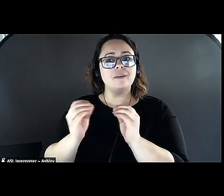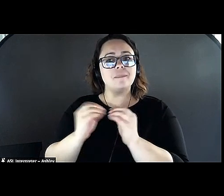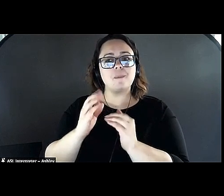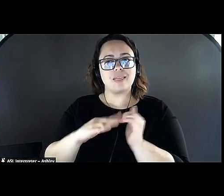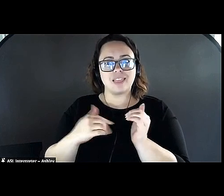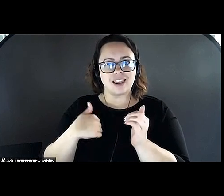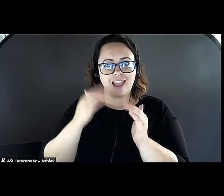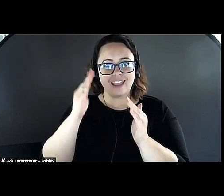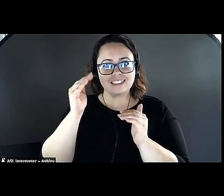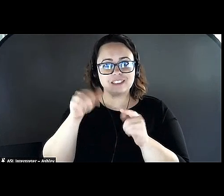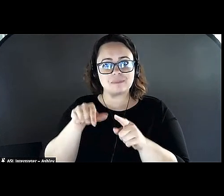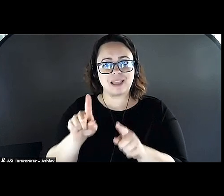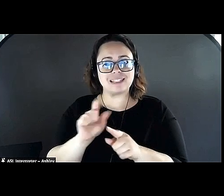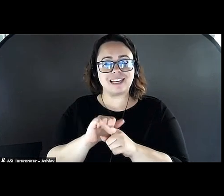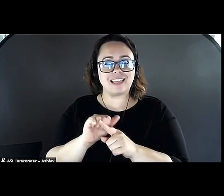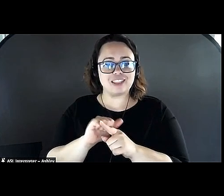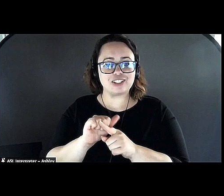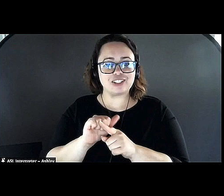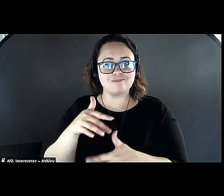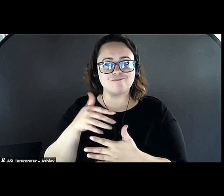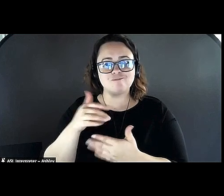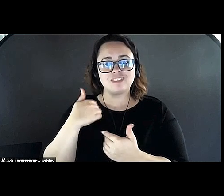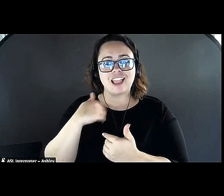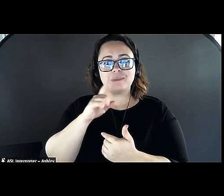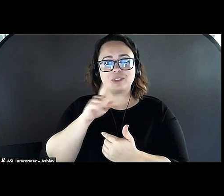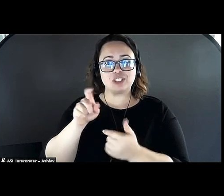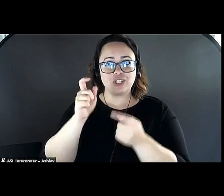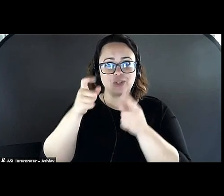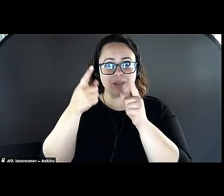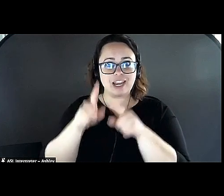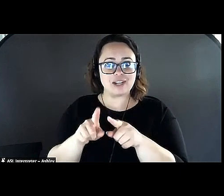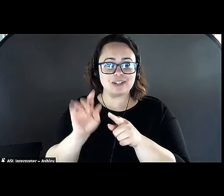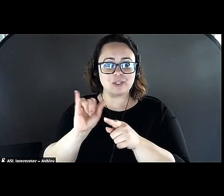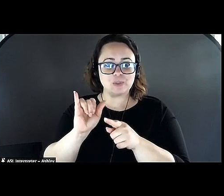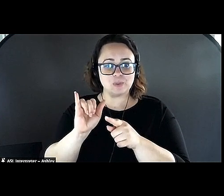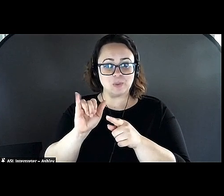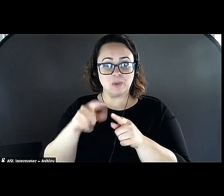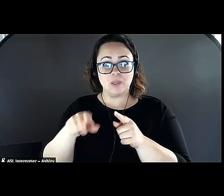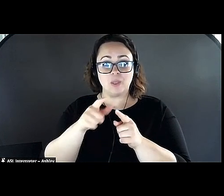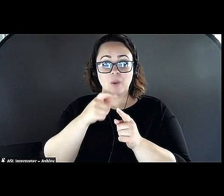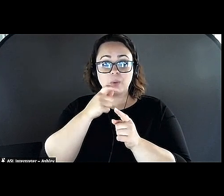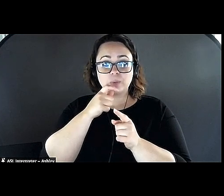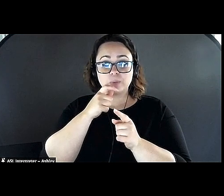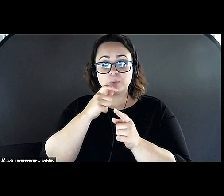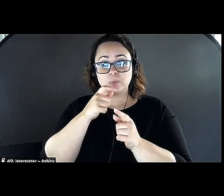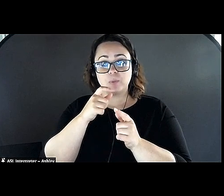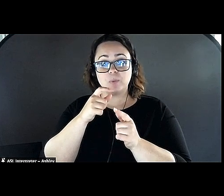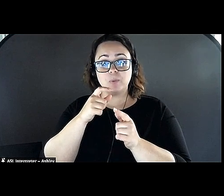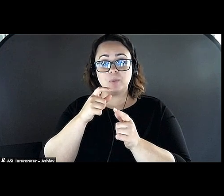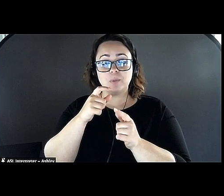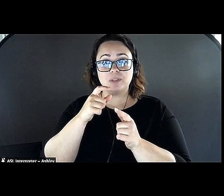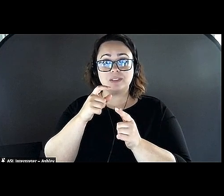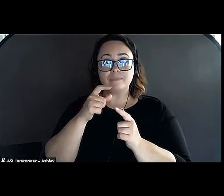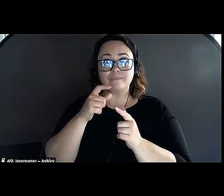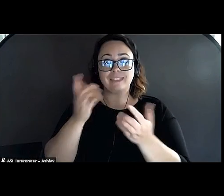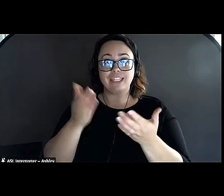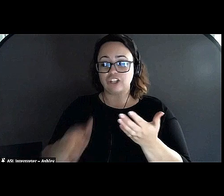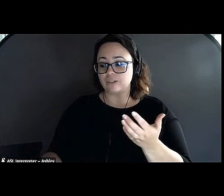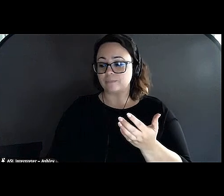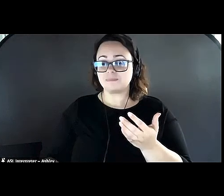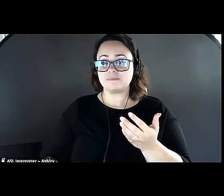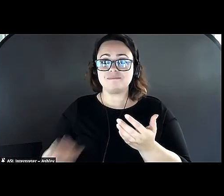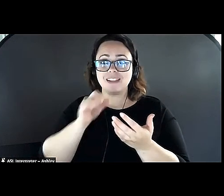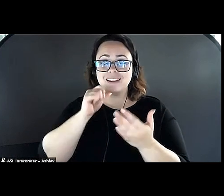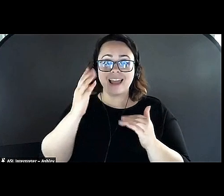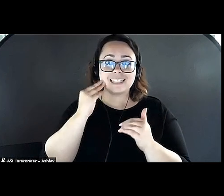expected in this training. And as I'm sure, as you guys can agree, the audience members didn't get to experience Darren's sage